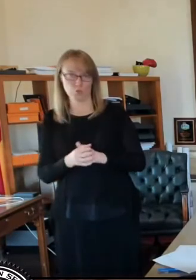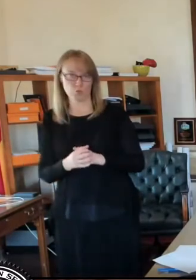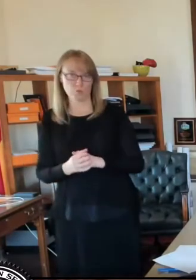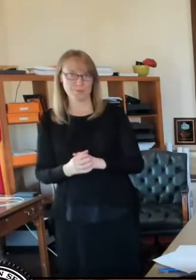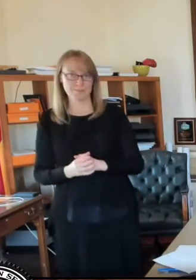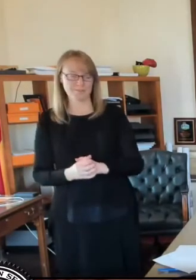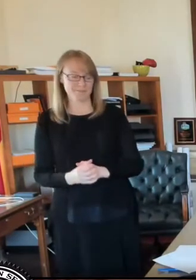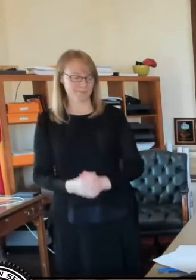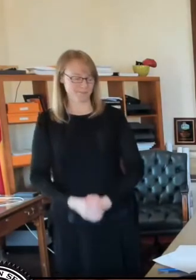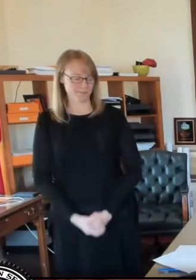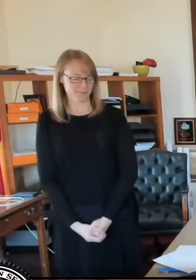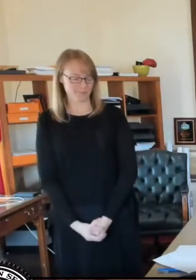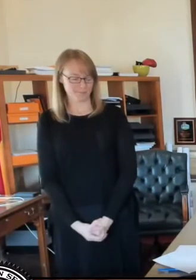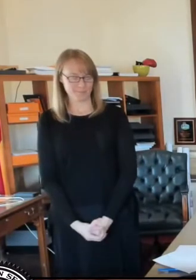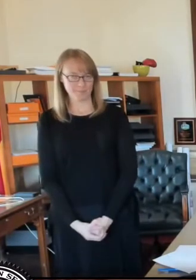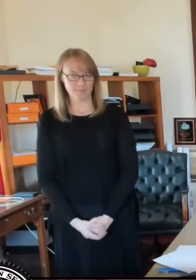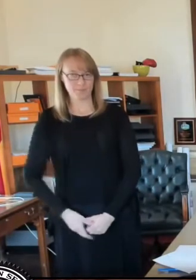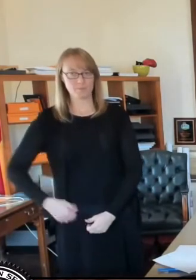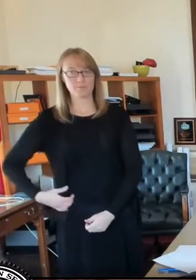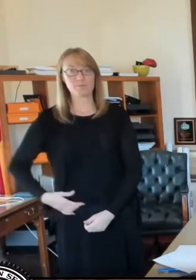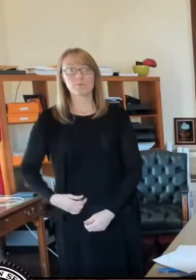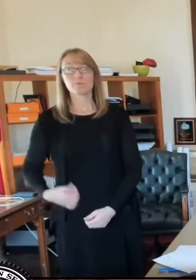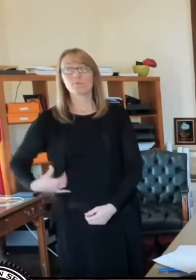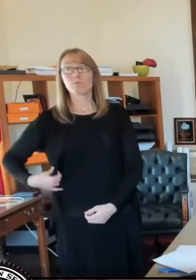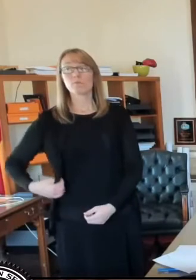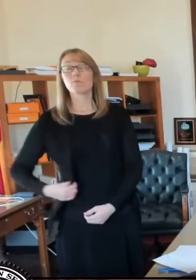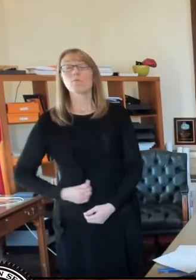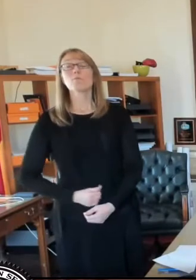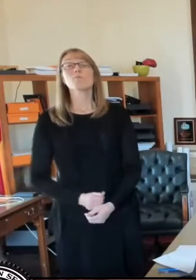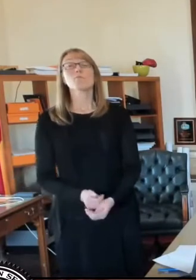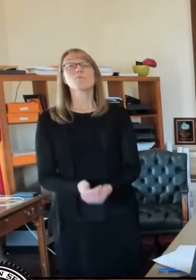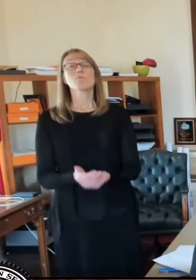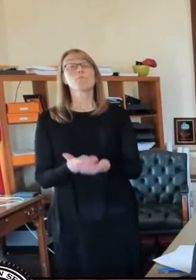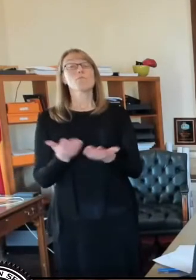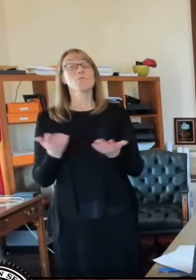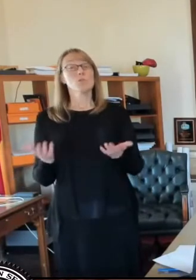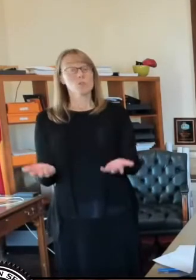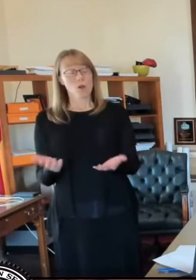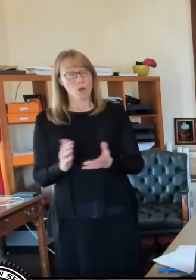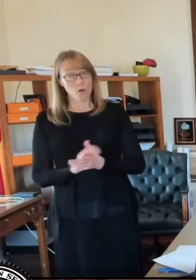what we know about those numbers is that